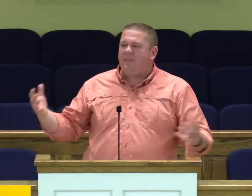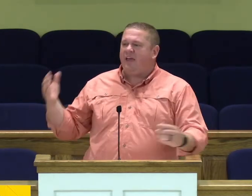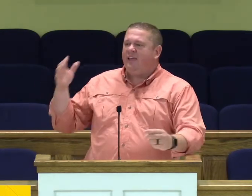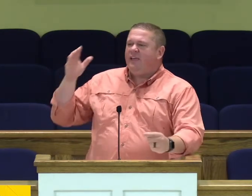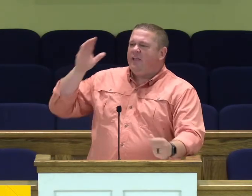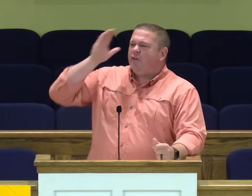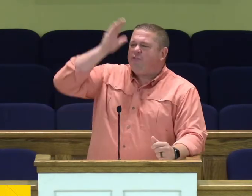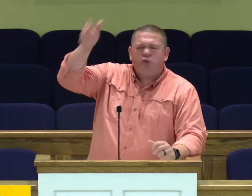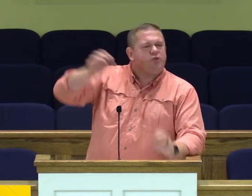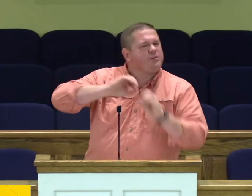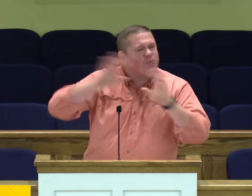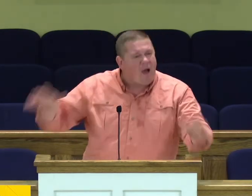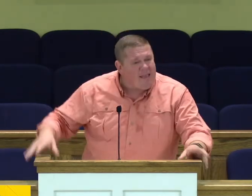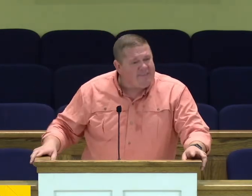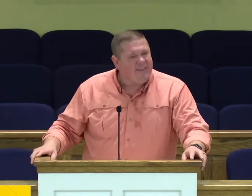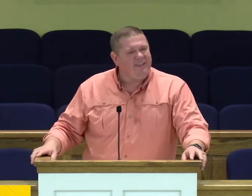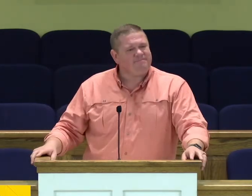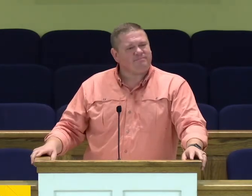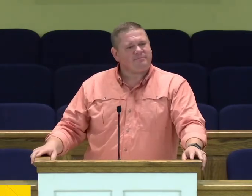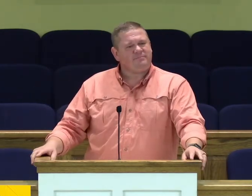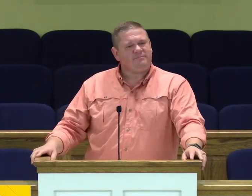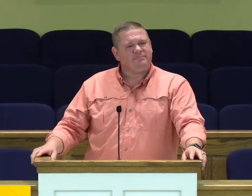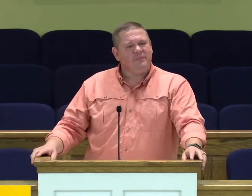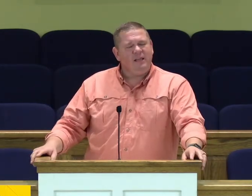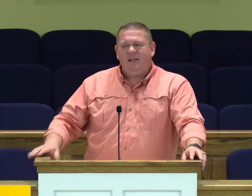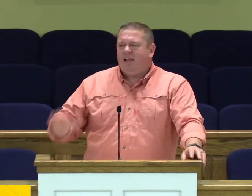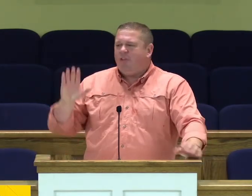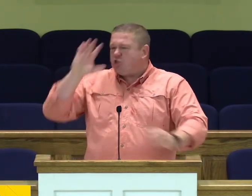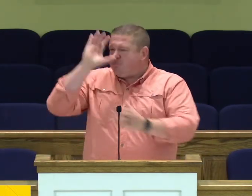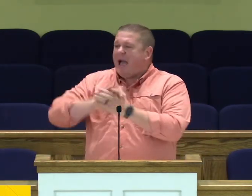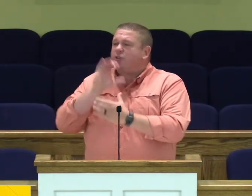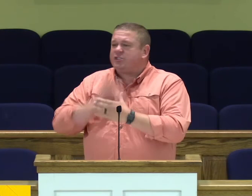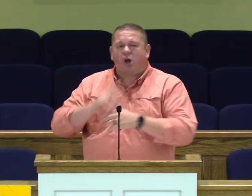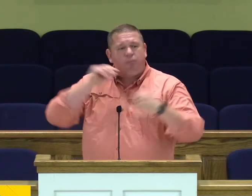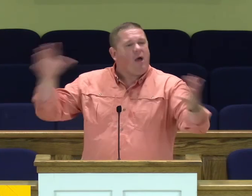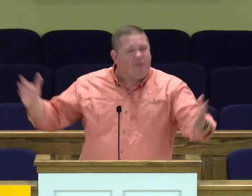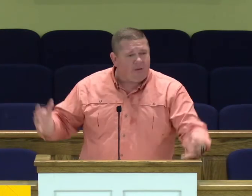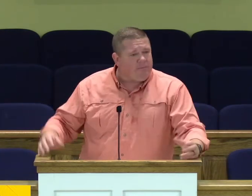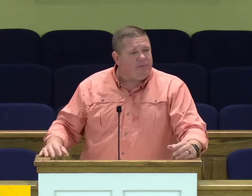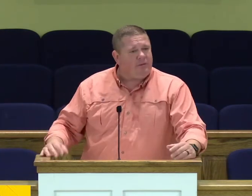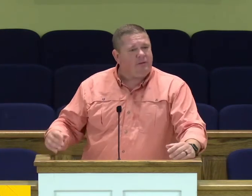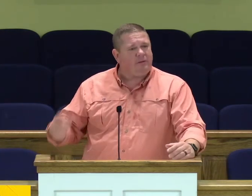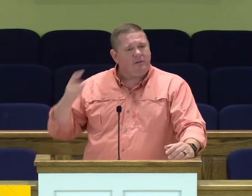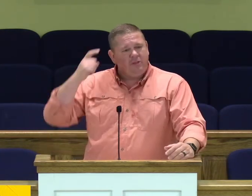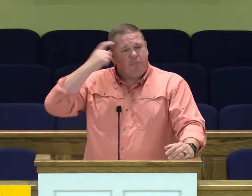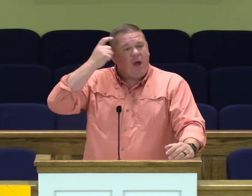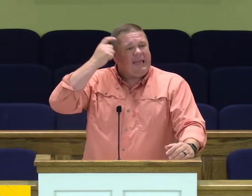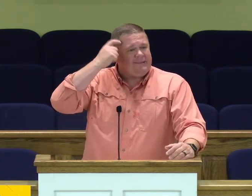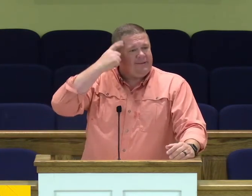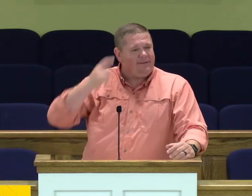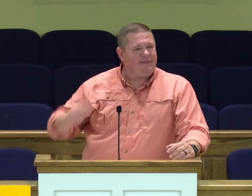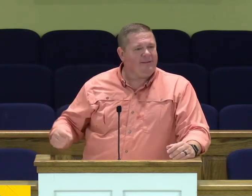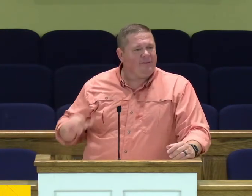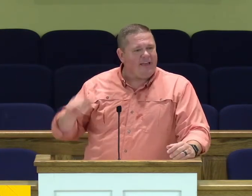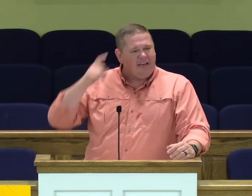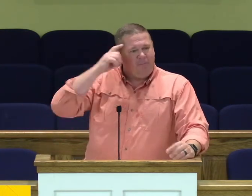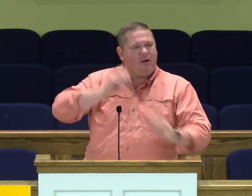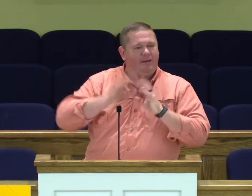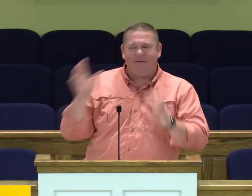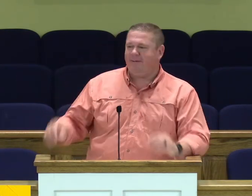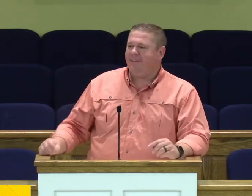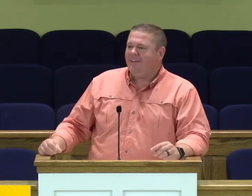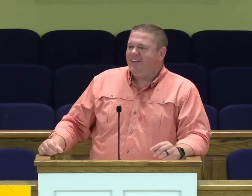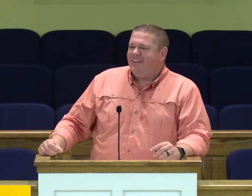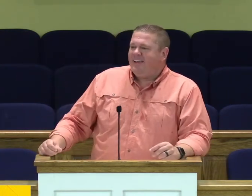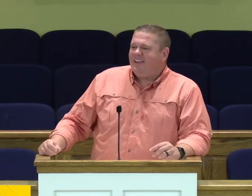way that their future is bright. Their spouses are bright. They're bright. That kind of